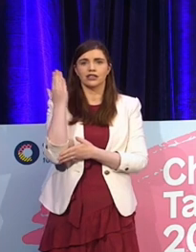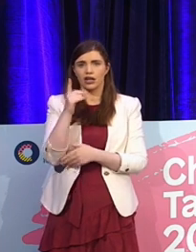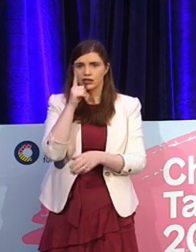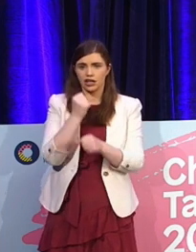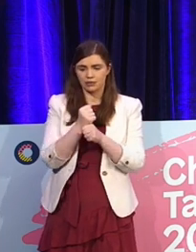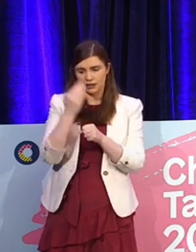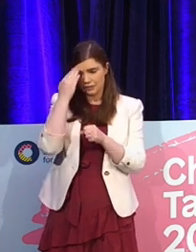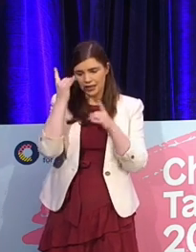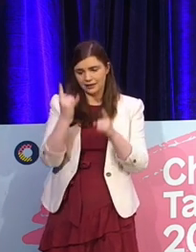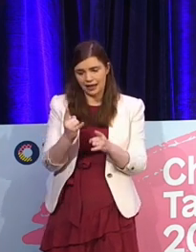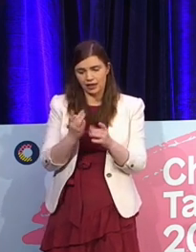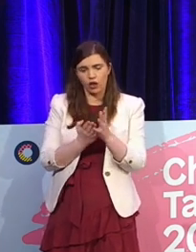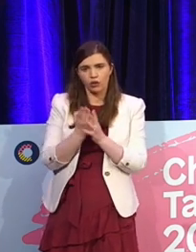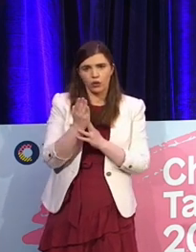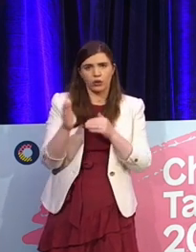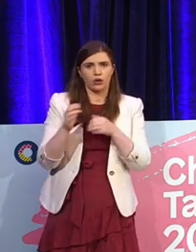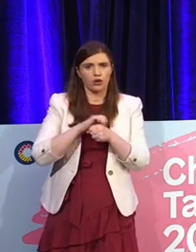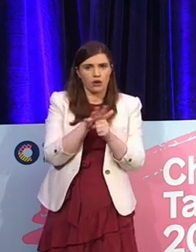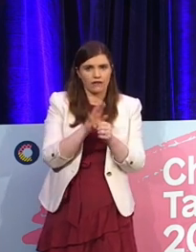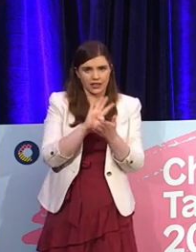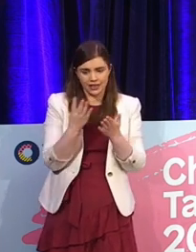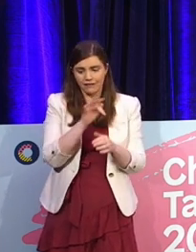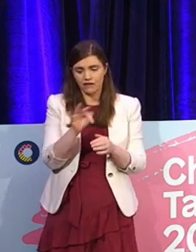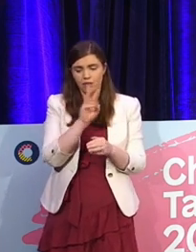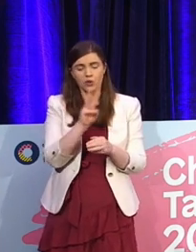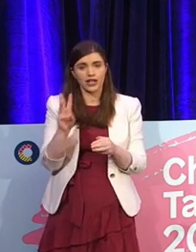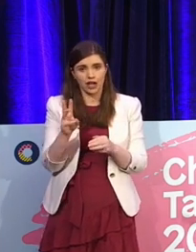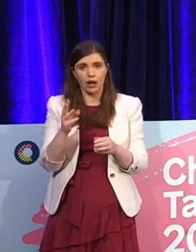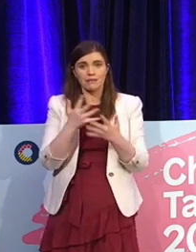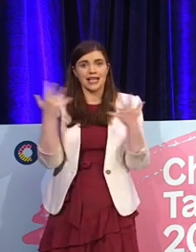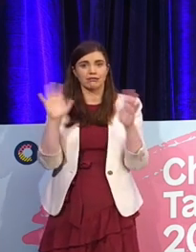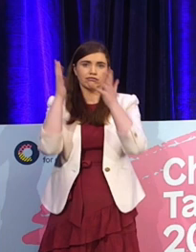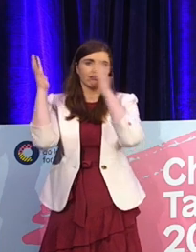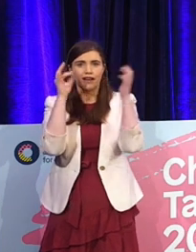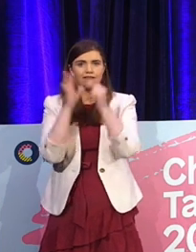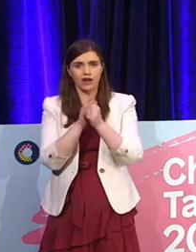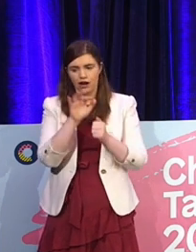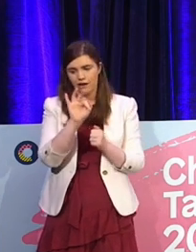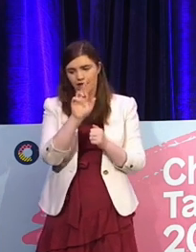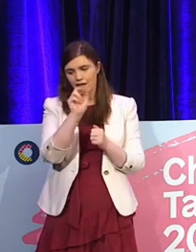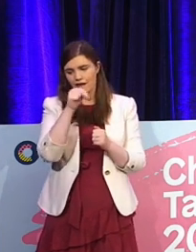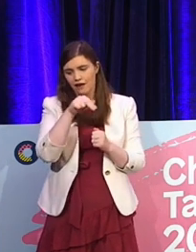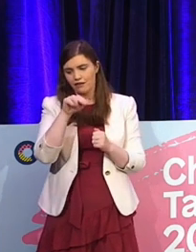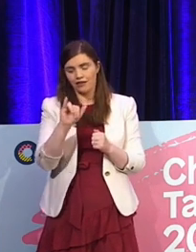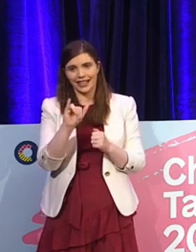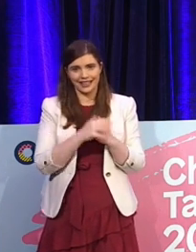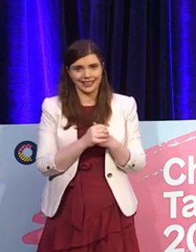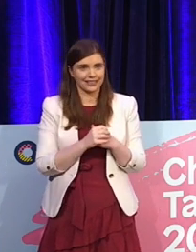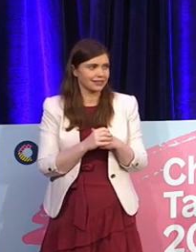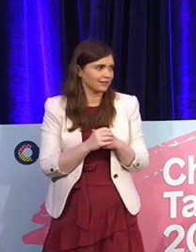of mental health during COVID-19. From Wicklow, will you give a big round of applause to Franny?